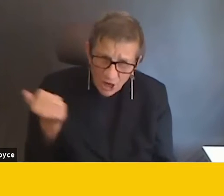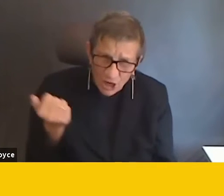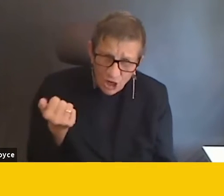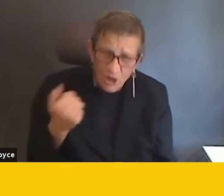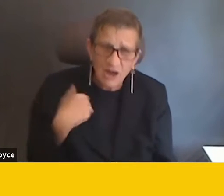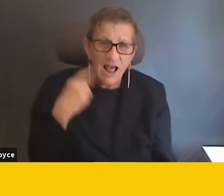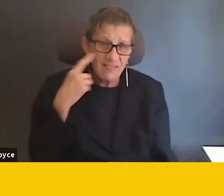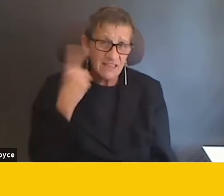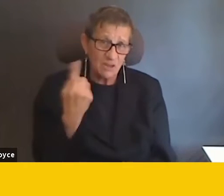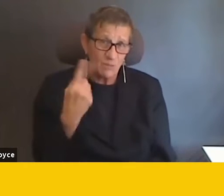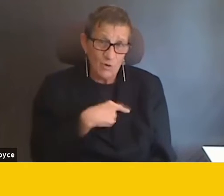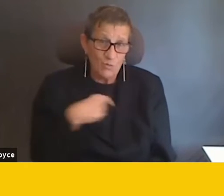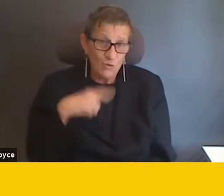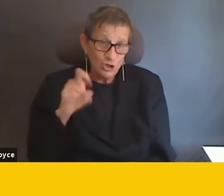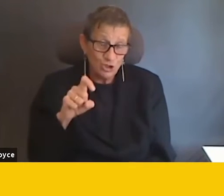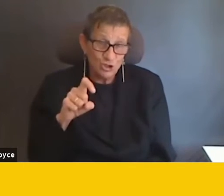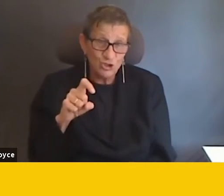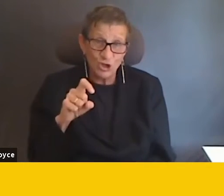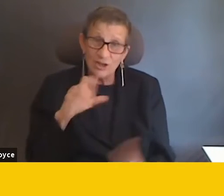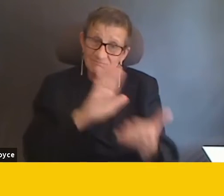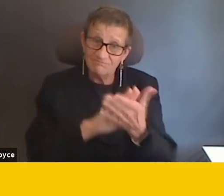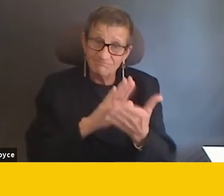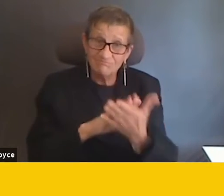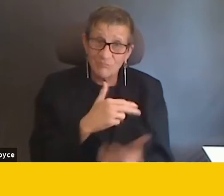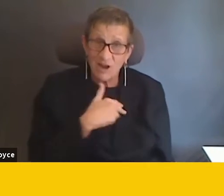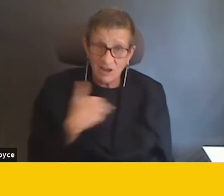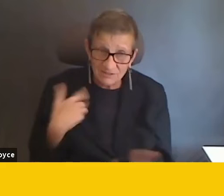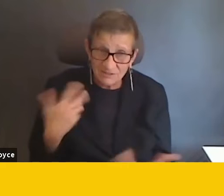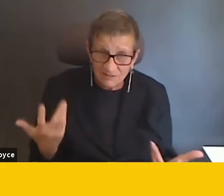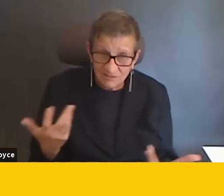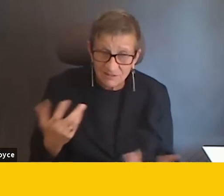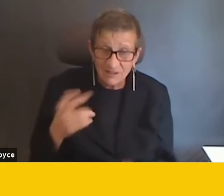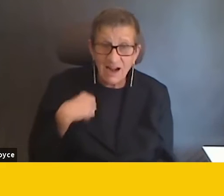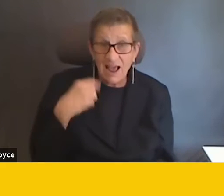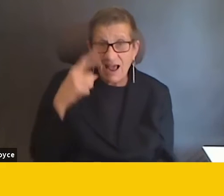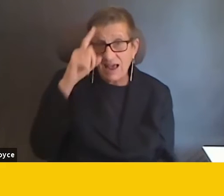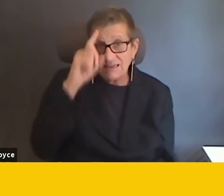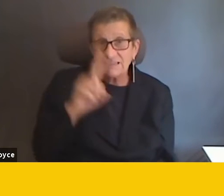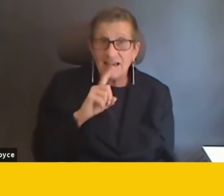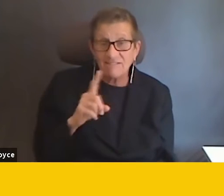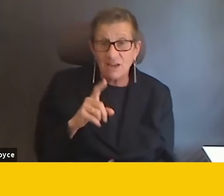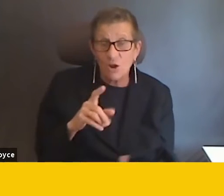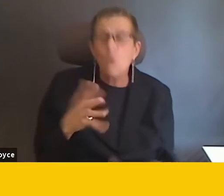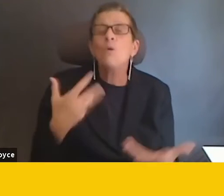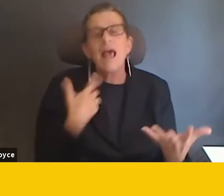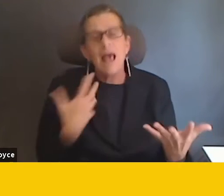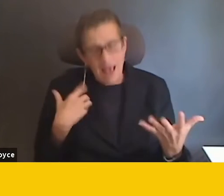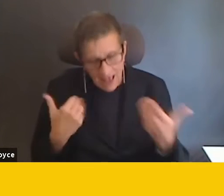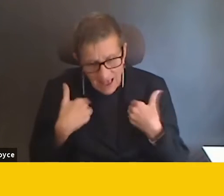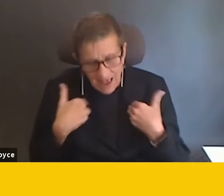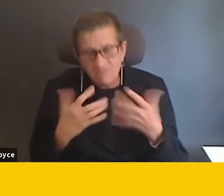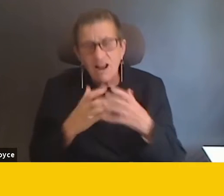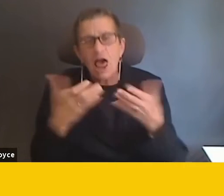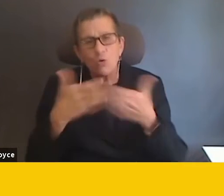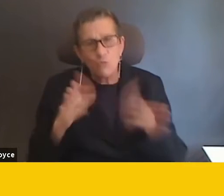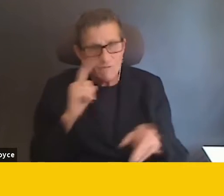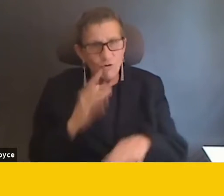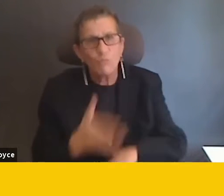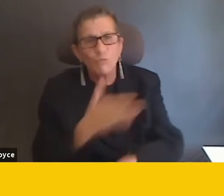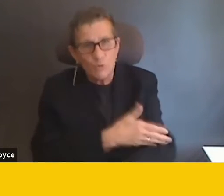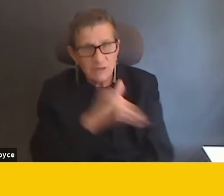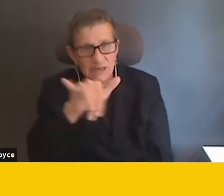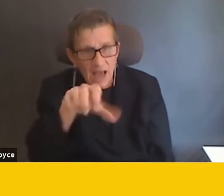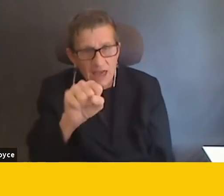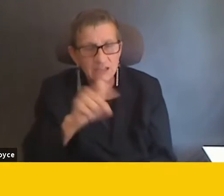be applauded. And I think that's something that definitely we have more room for improvement, but I do see this